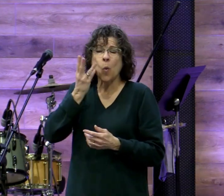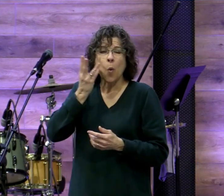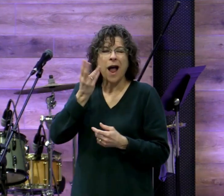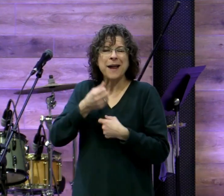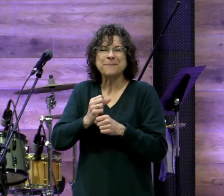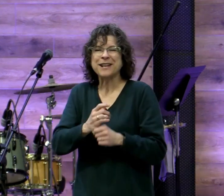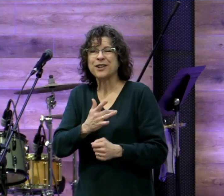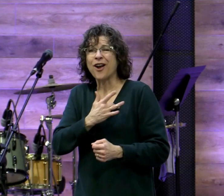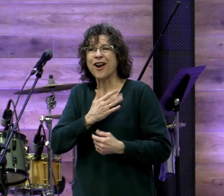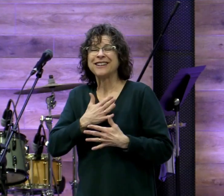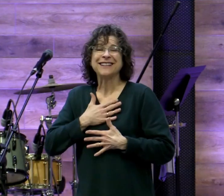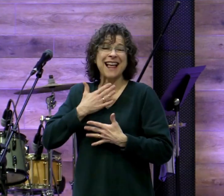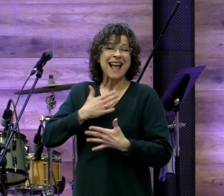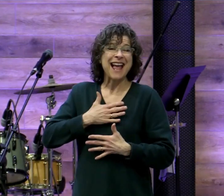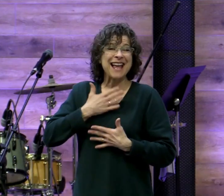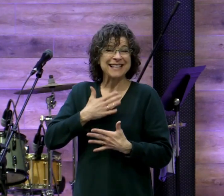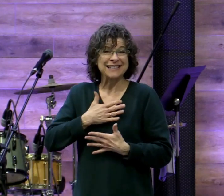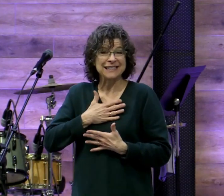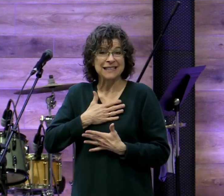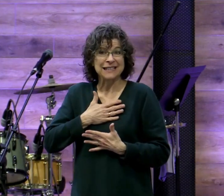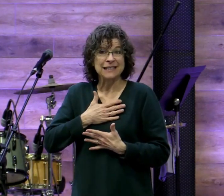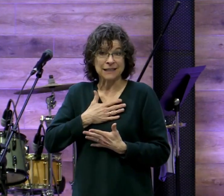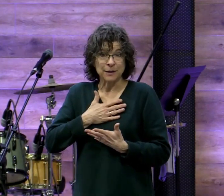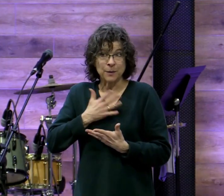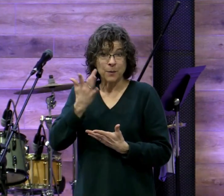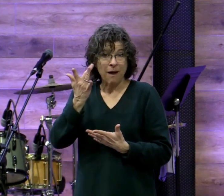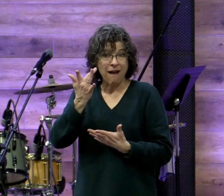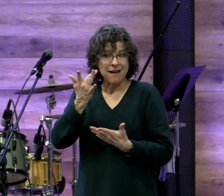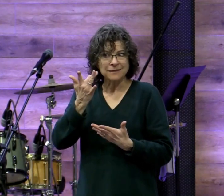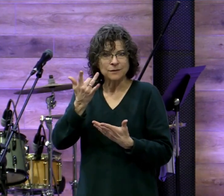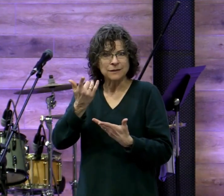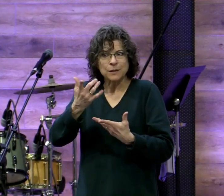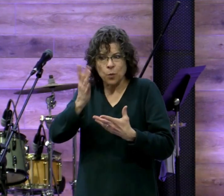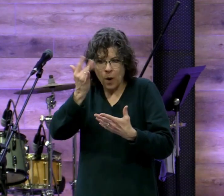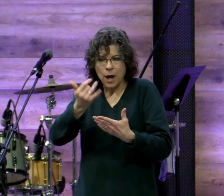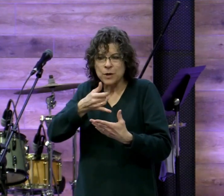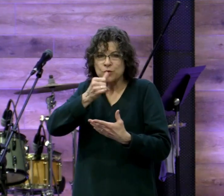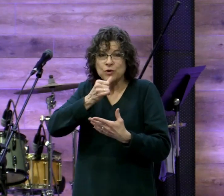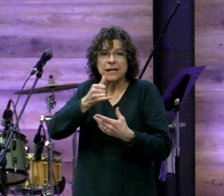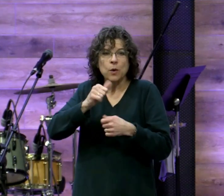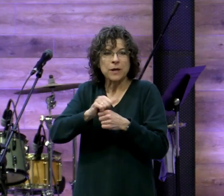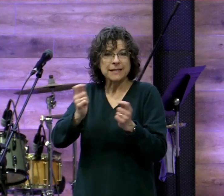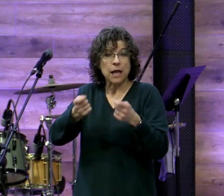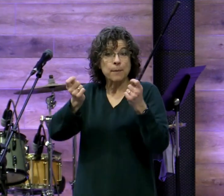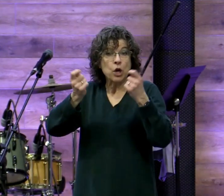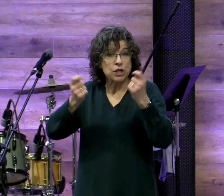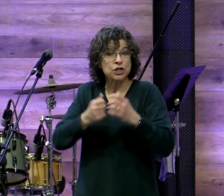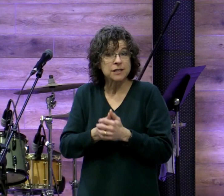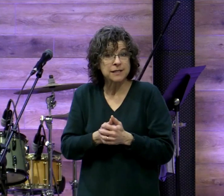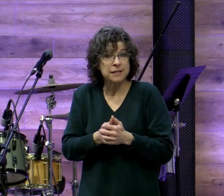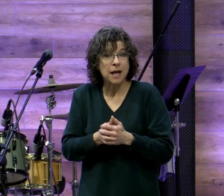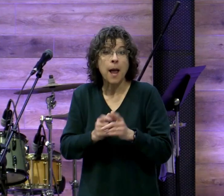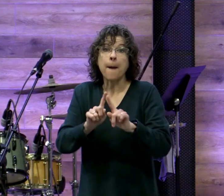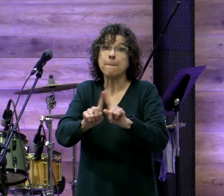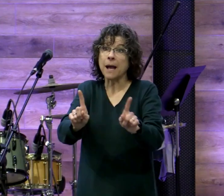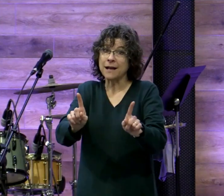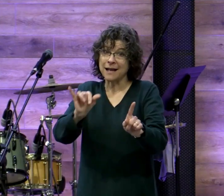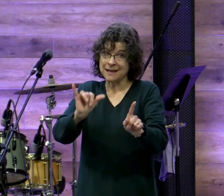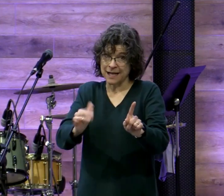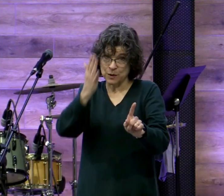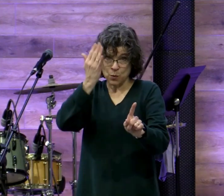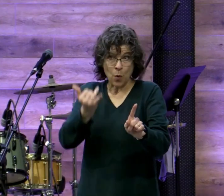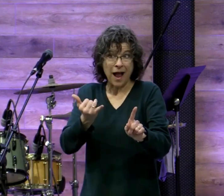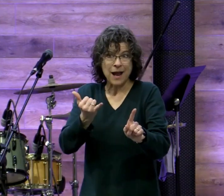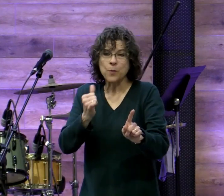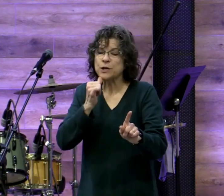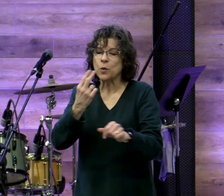and celebration, because it has a way of amplifying, so to speak, wherever you're at. It's also why it's not a good thing to use to medicate